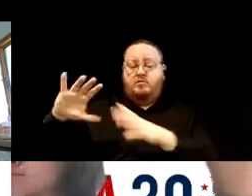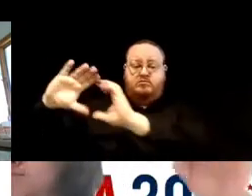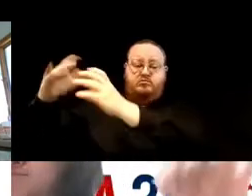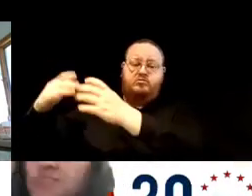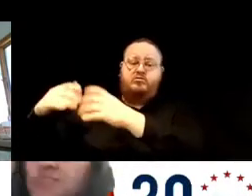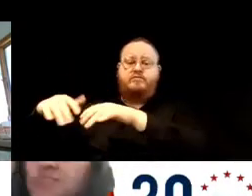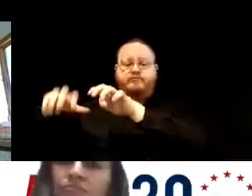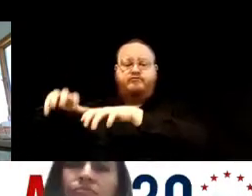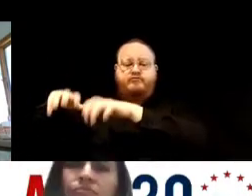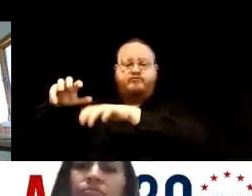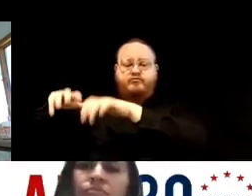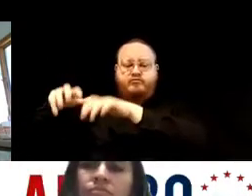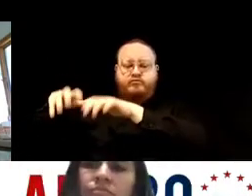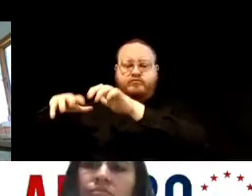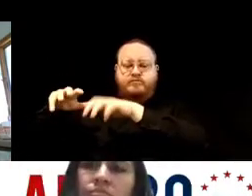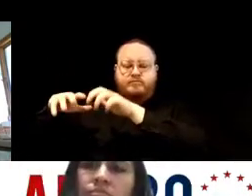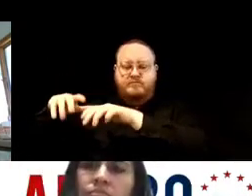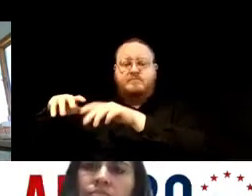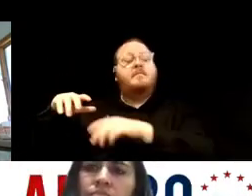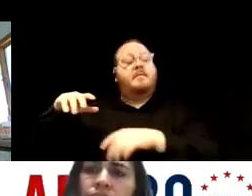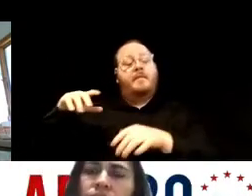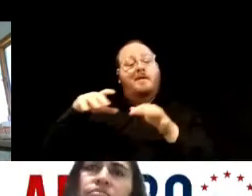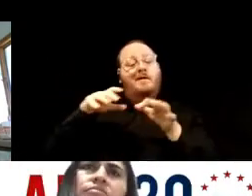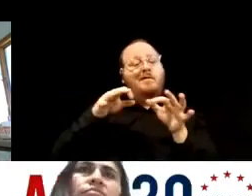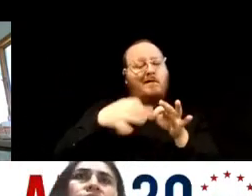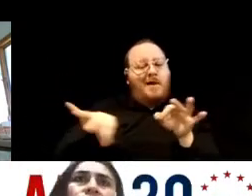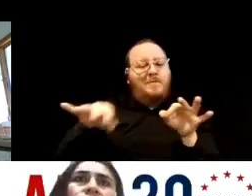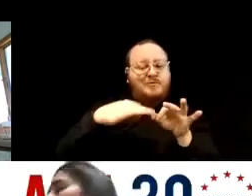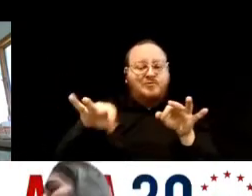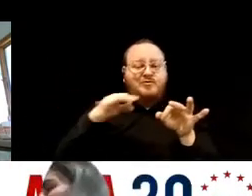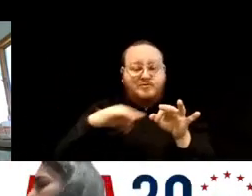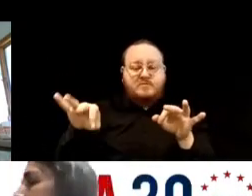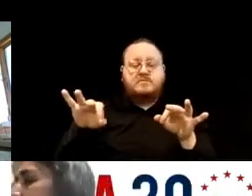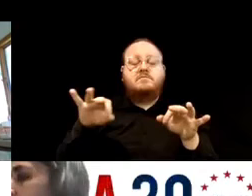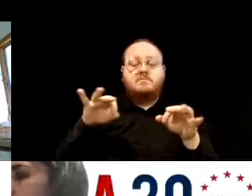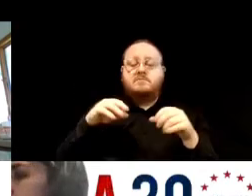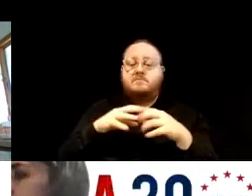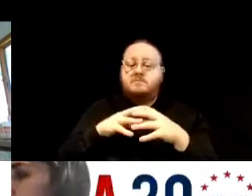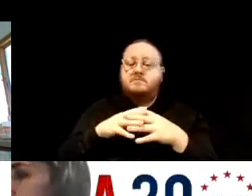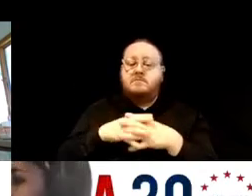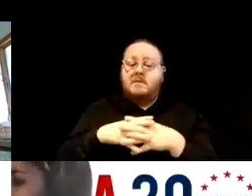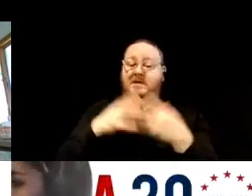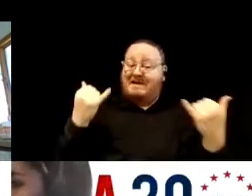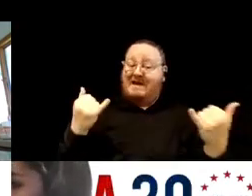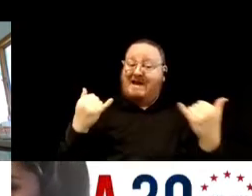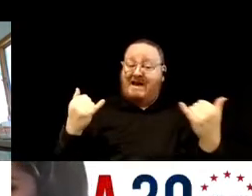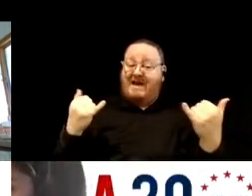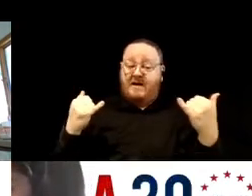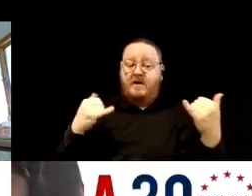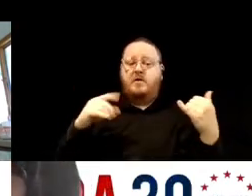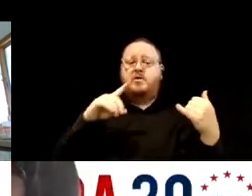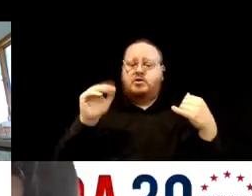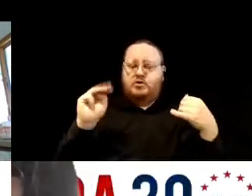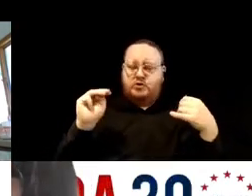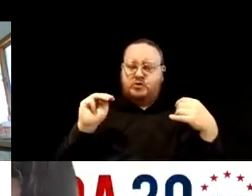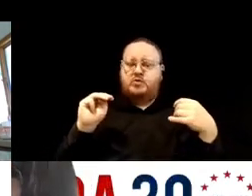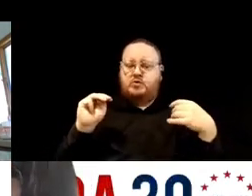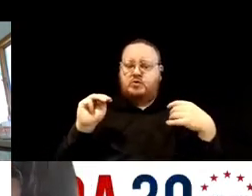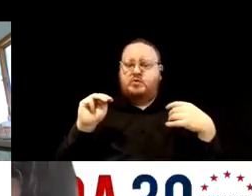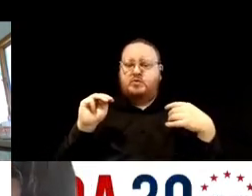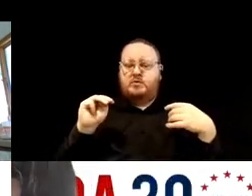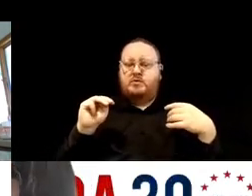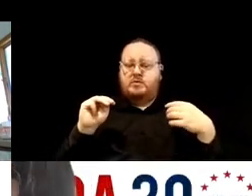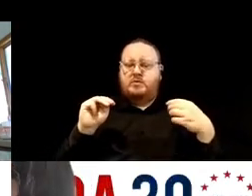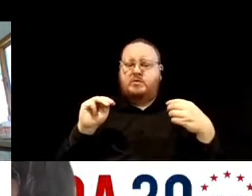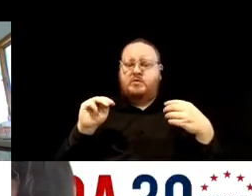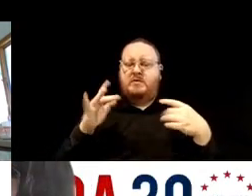in the closed captions, okay? But now Zoom has a